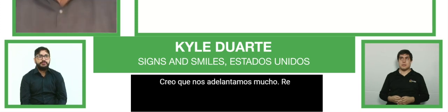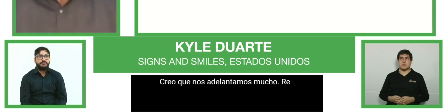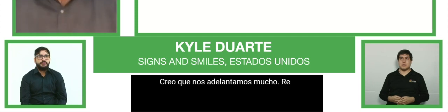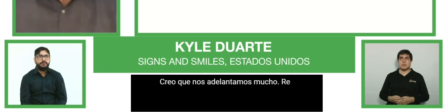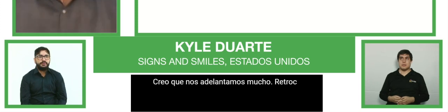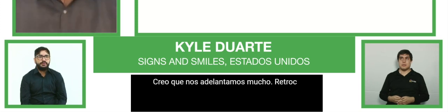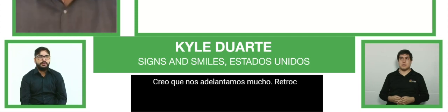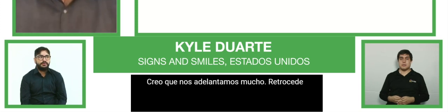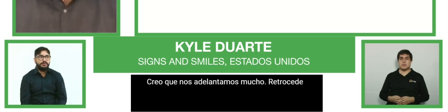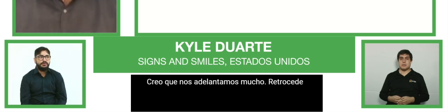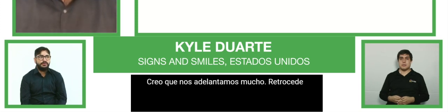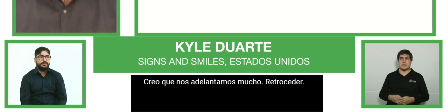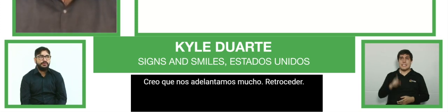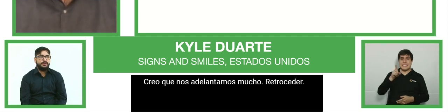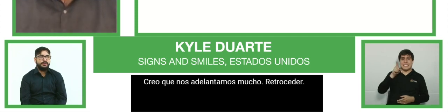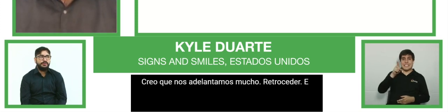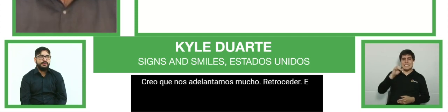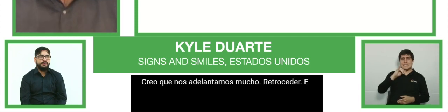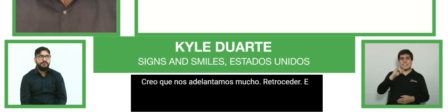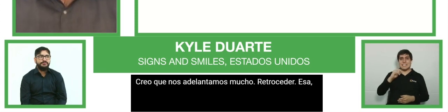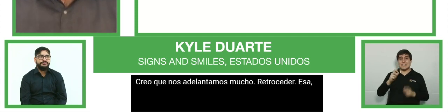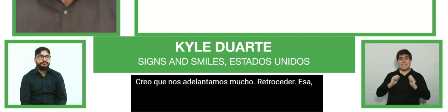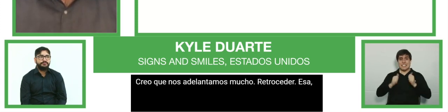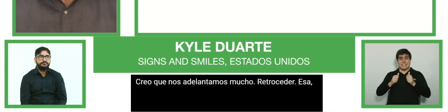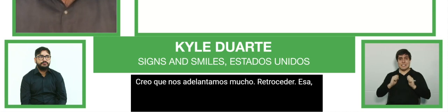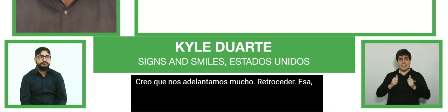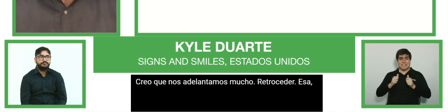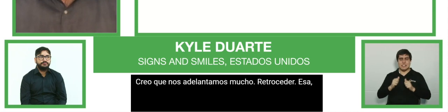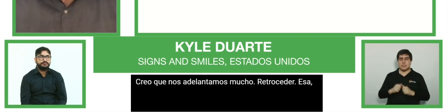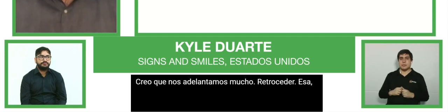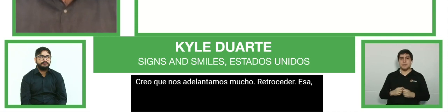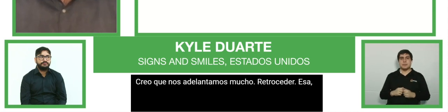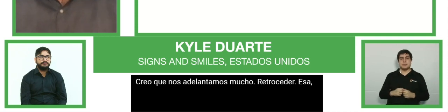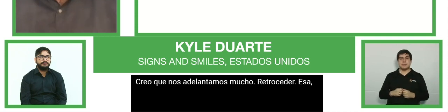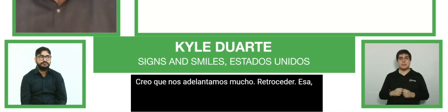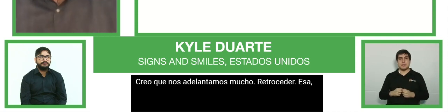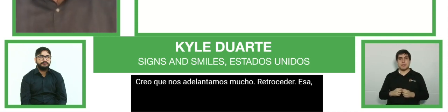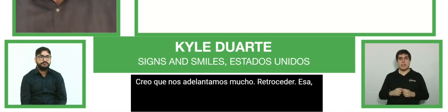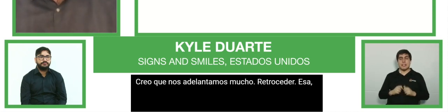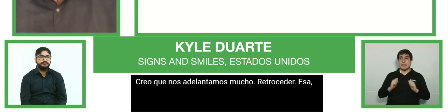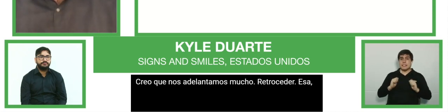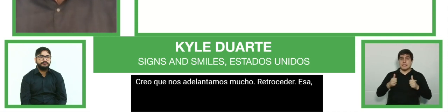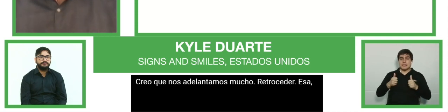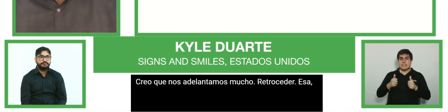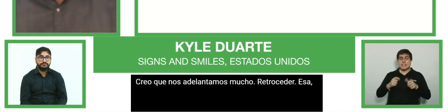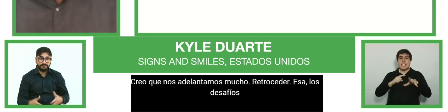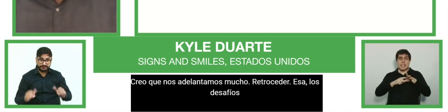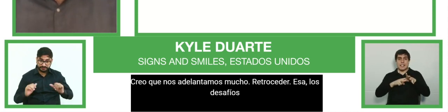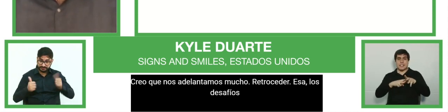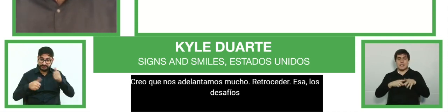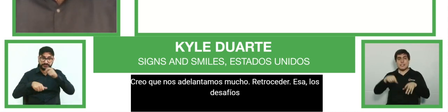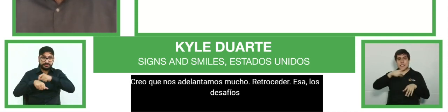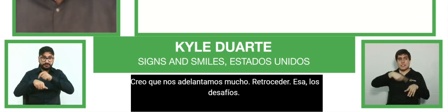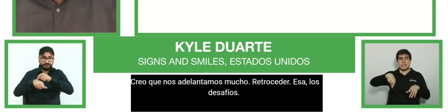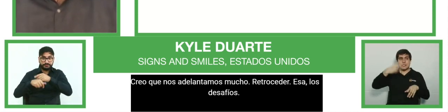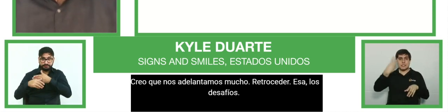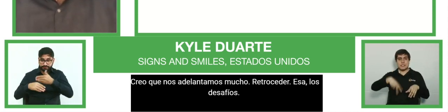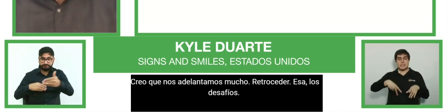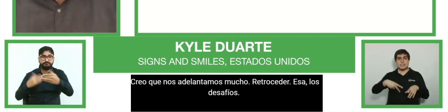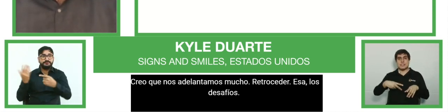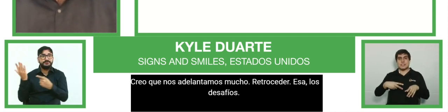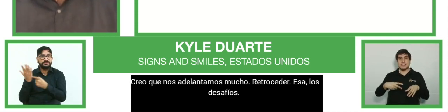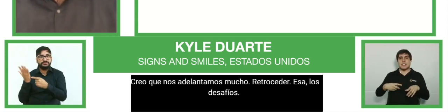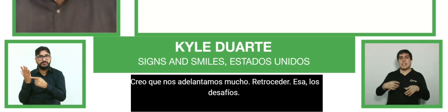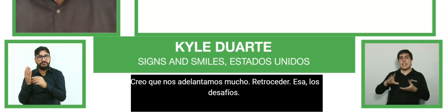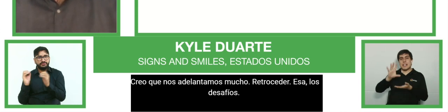A big challenge of technology, as I mentioned before. In Nicaragua especially, there is not great access to